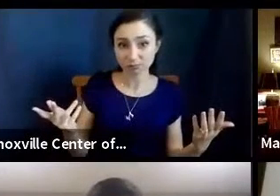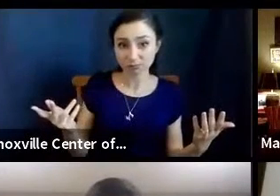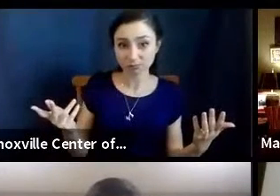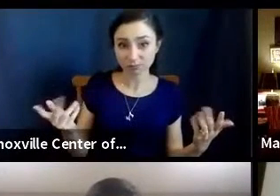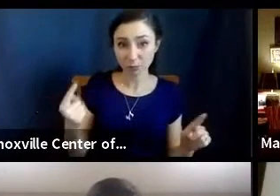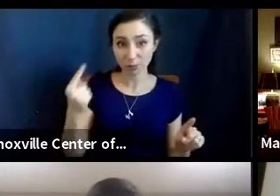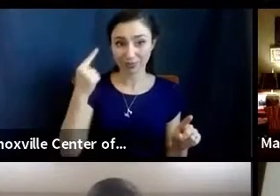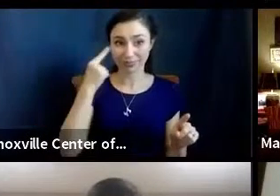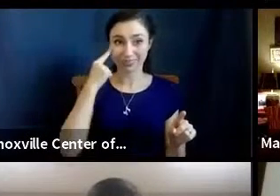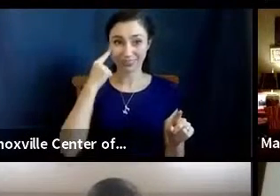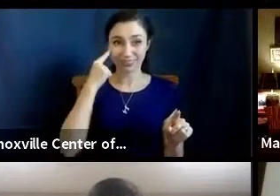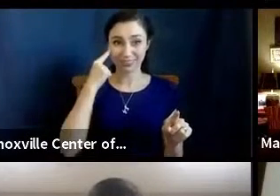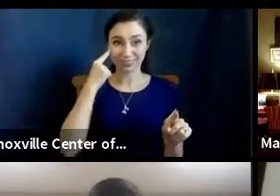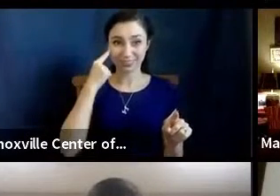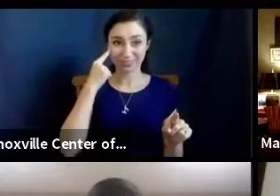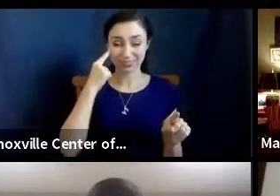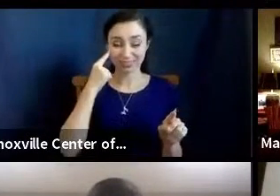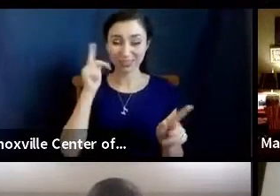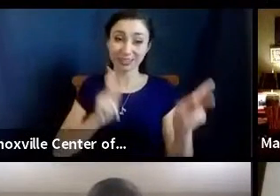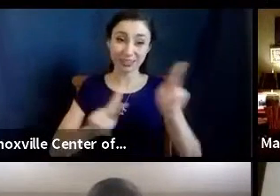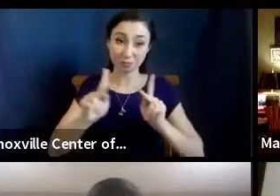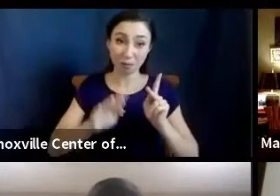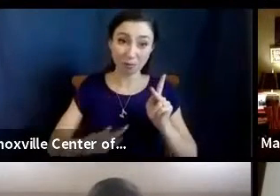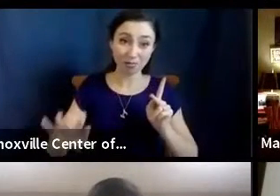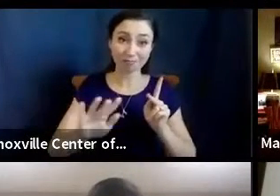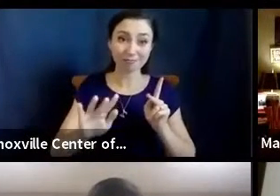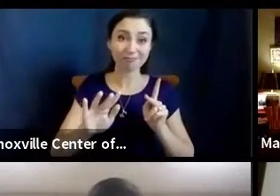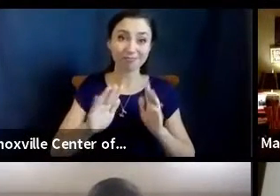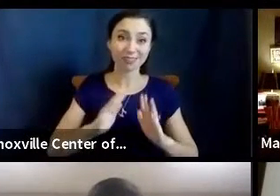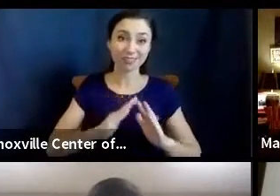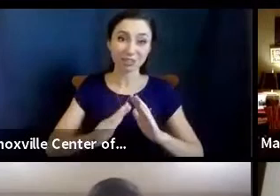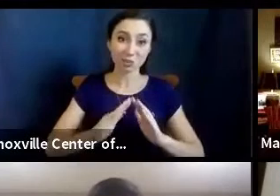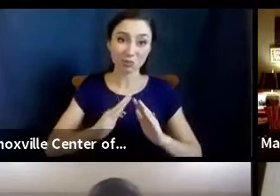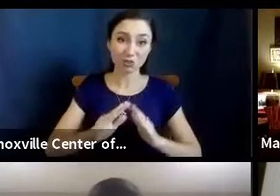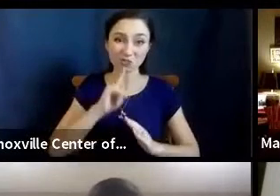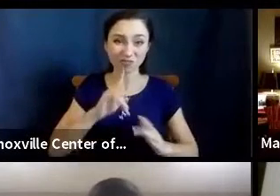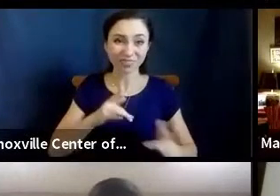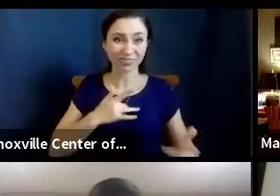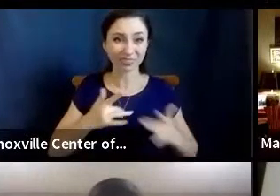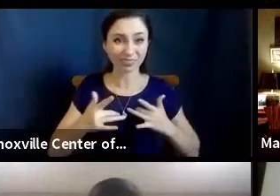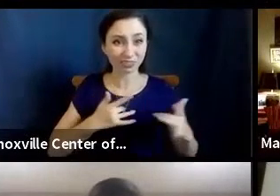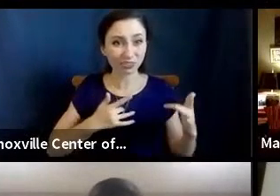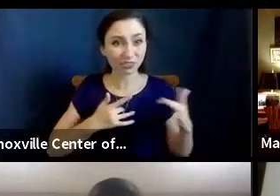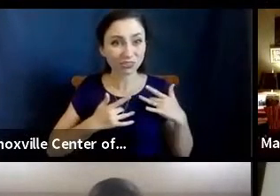I think that the people of the community are very concerned about